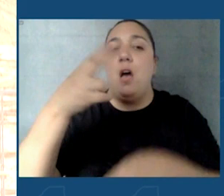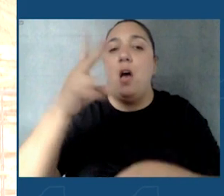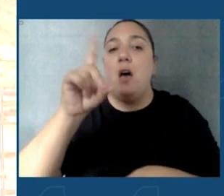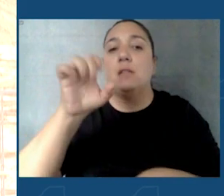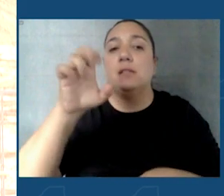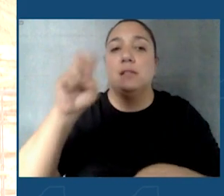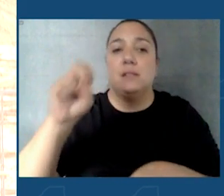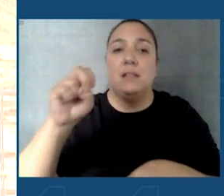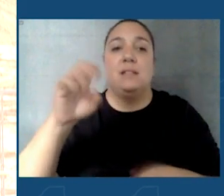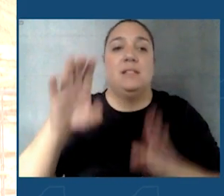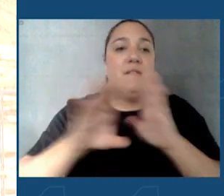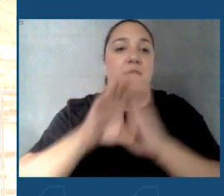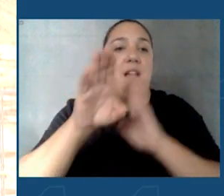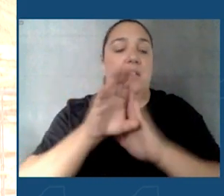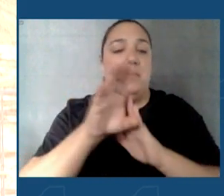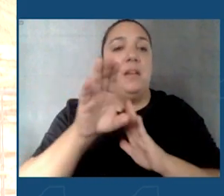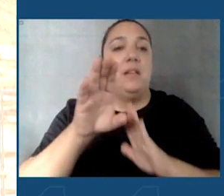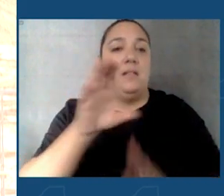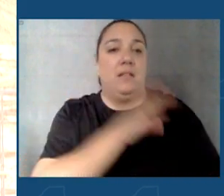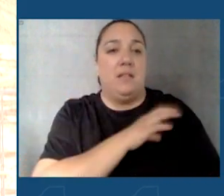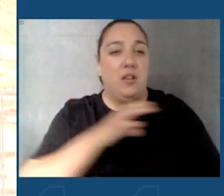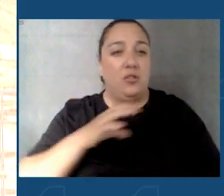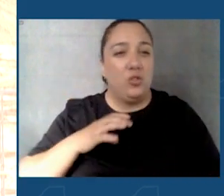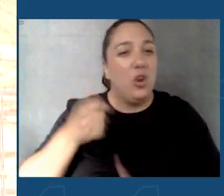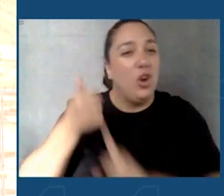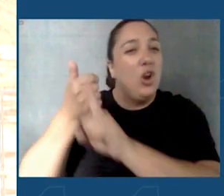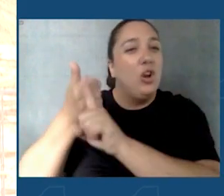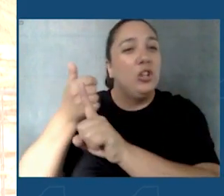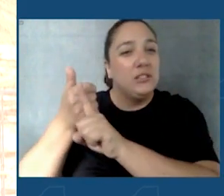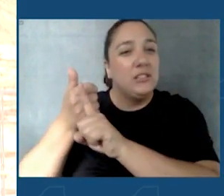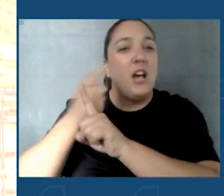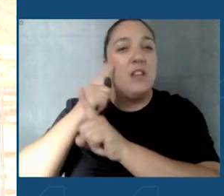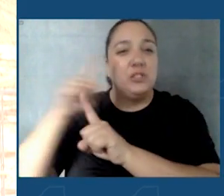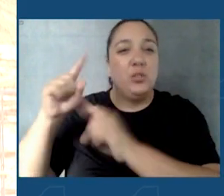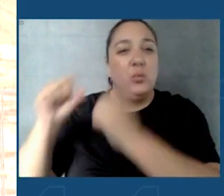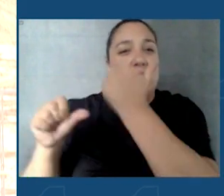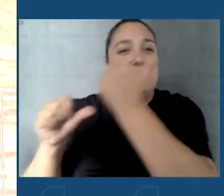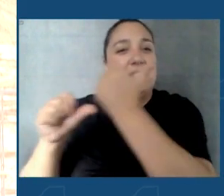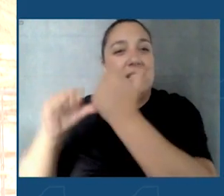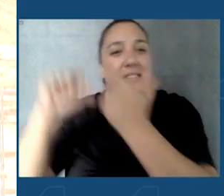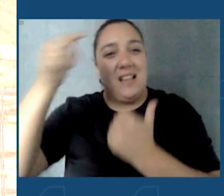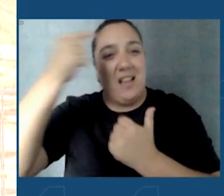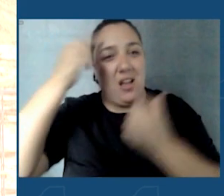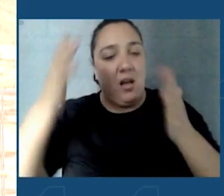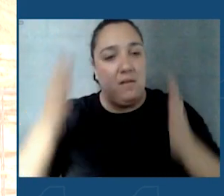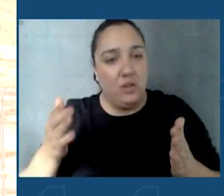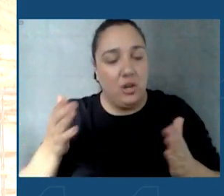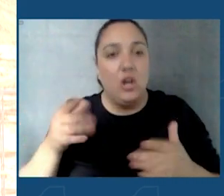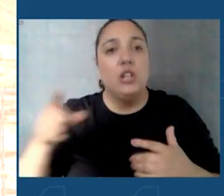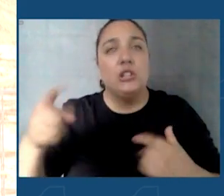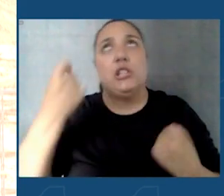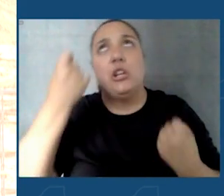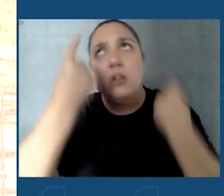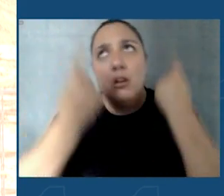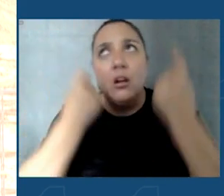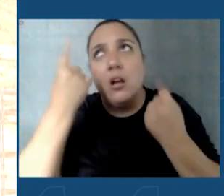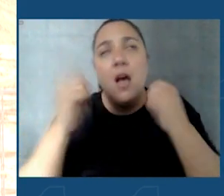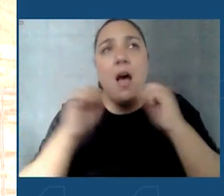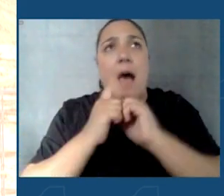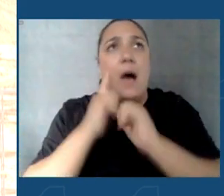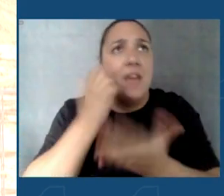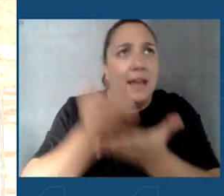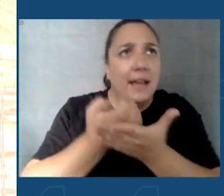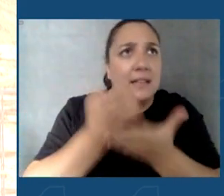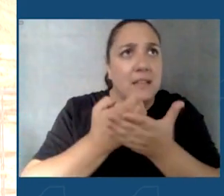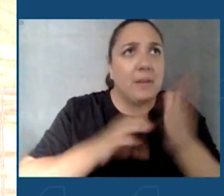governor. Kathy showed a keen understanding of what thoughtful and productive economic development efforts